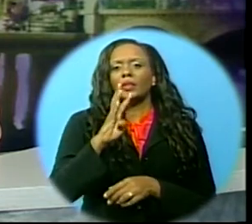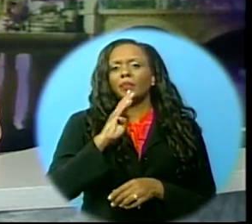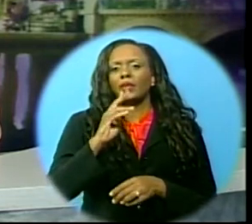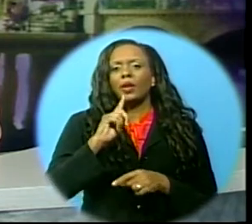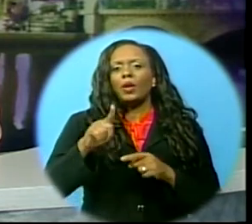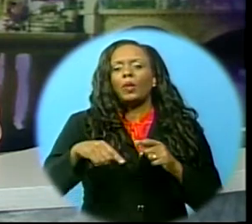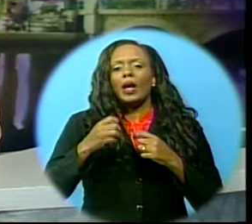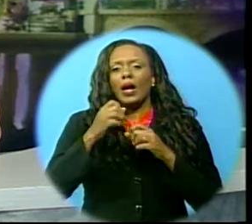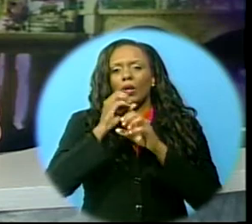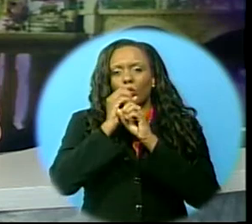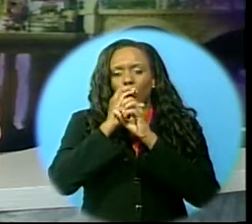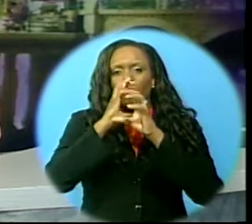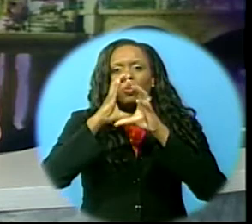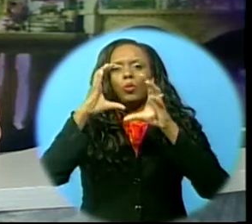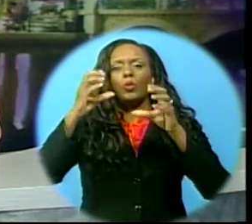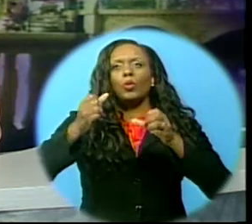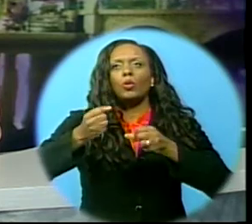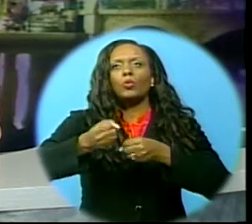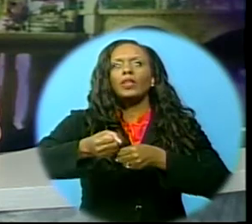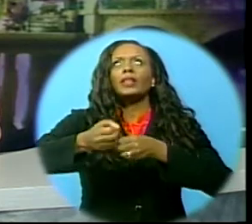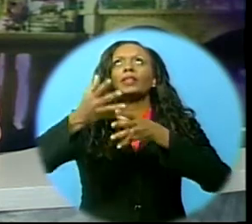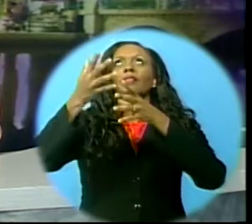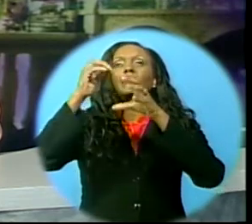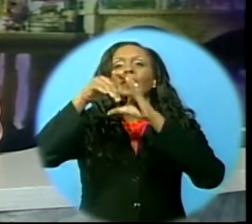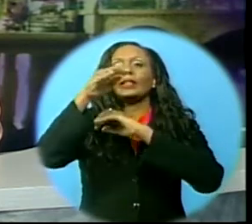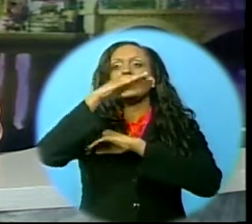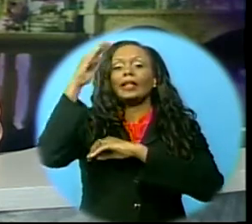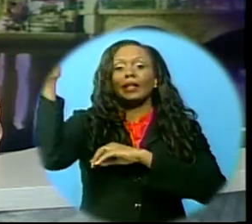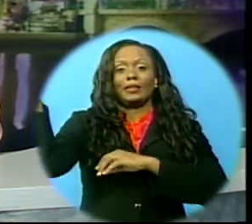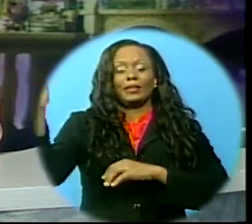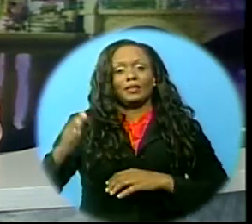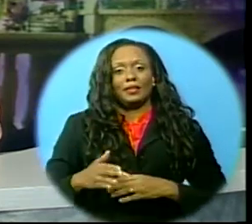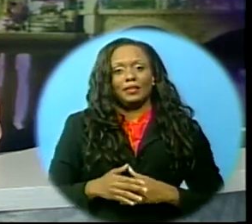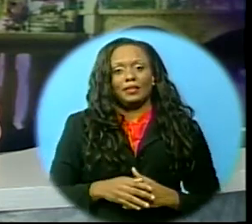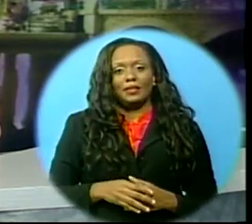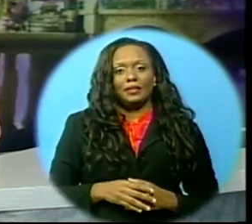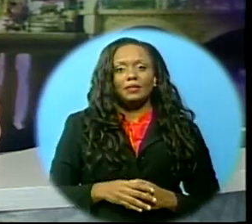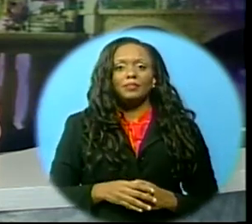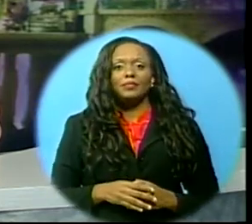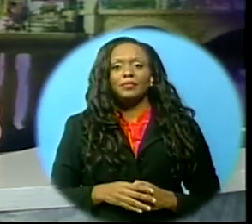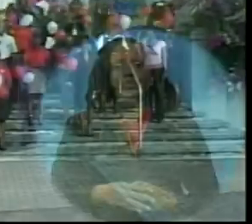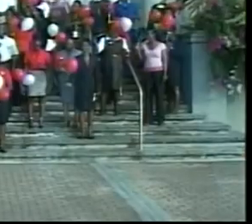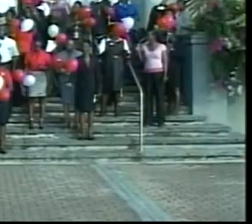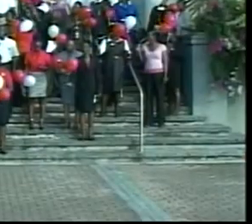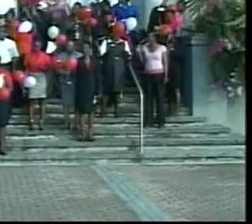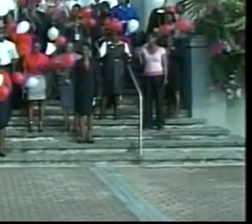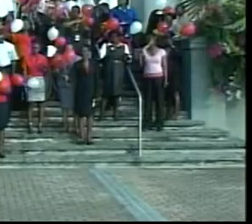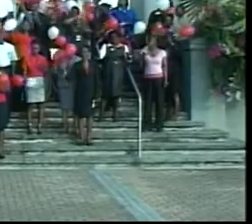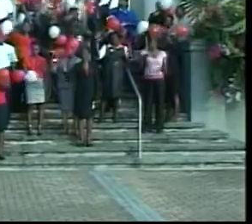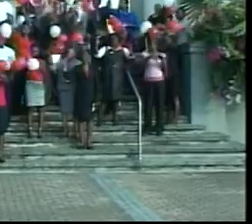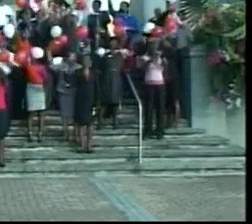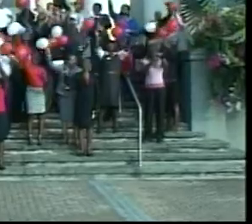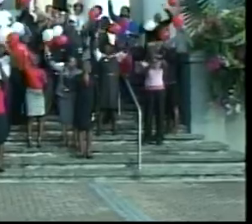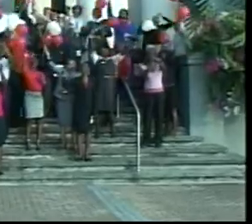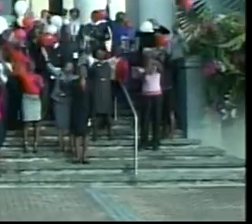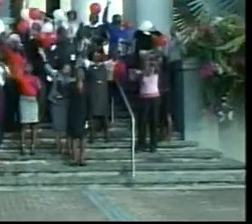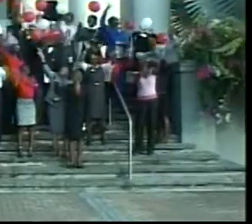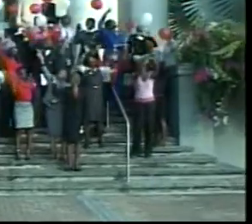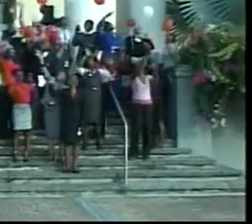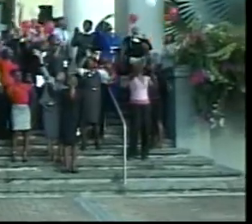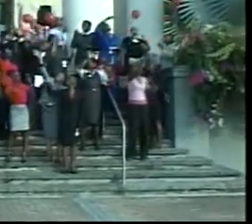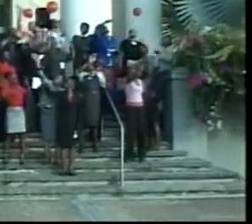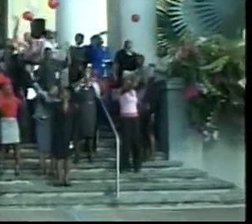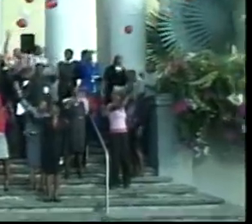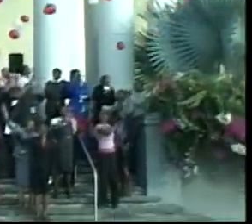Gibson made this comment while speaking at a balloon release. It was held on the grounds of the Supreme Court for those who passed away from